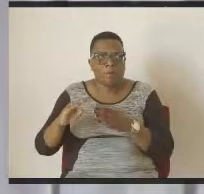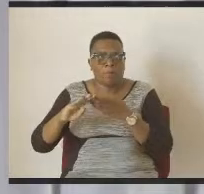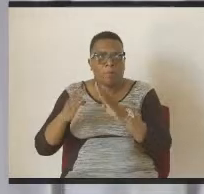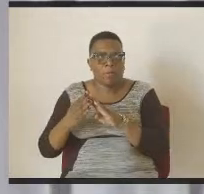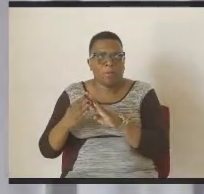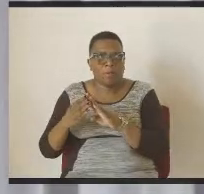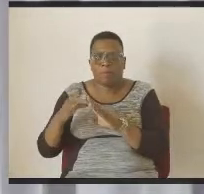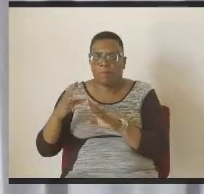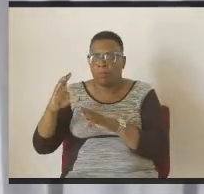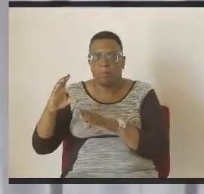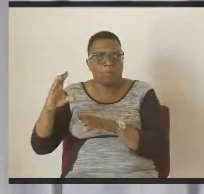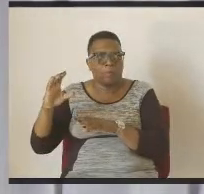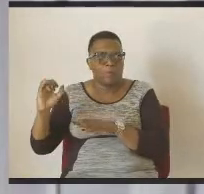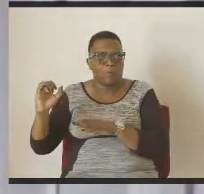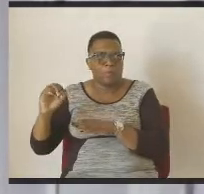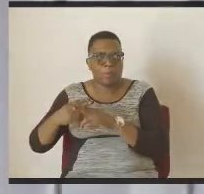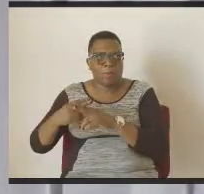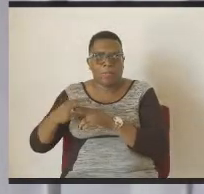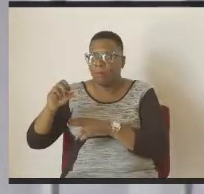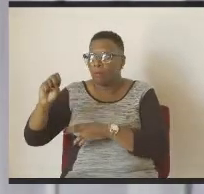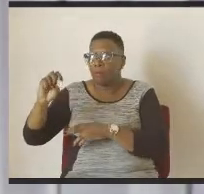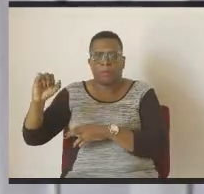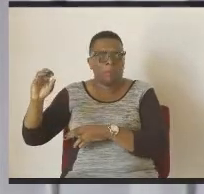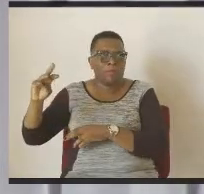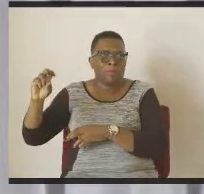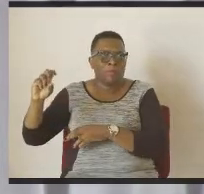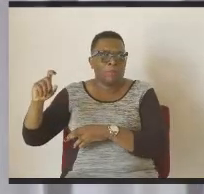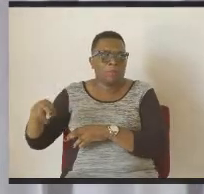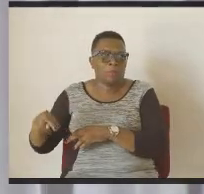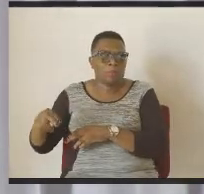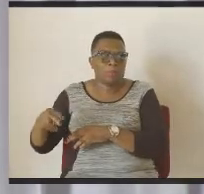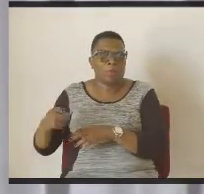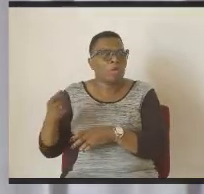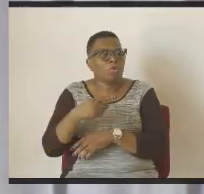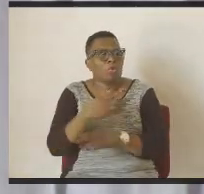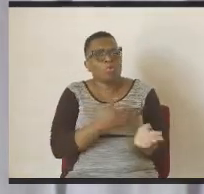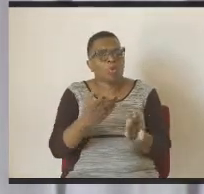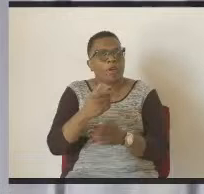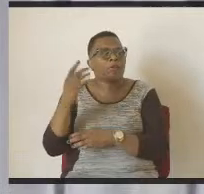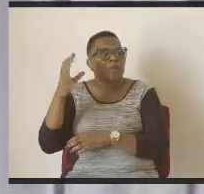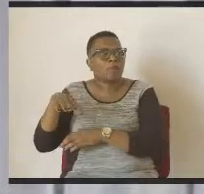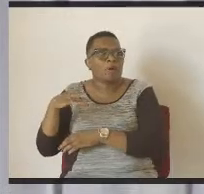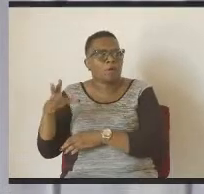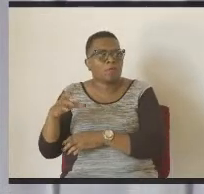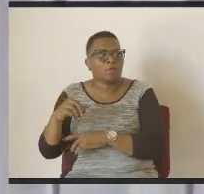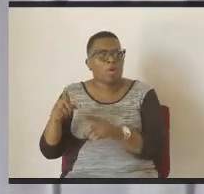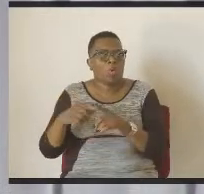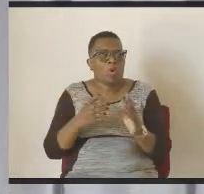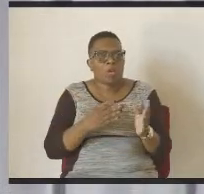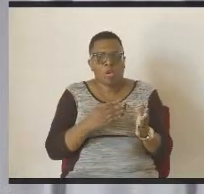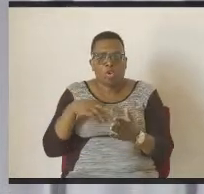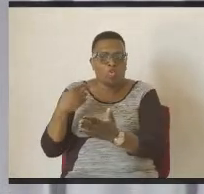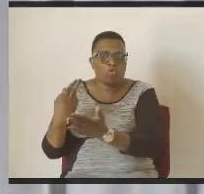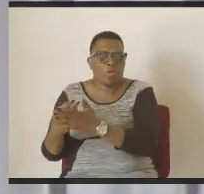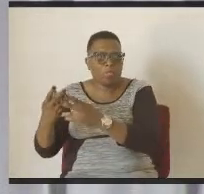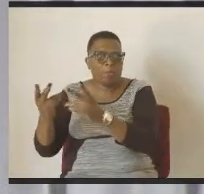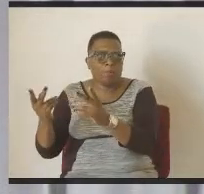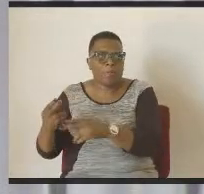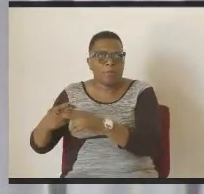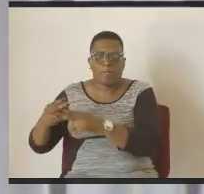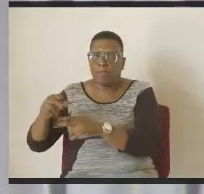by name. Him they compelled to bear his cross. And when they had come to a place called Golgotha,